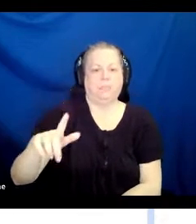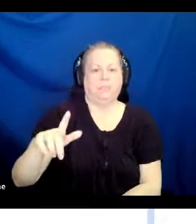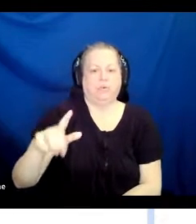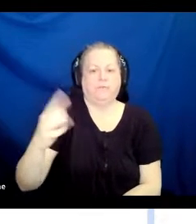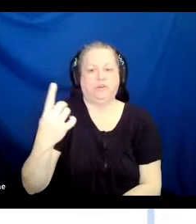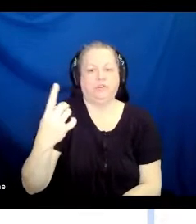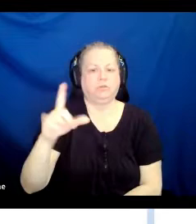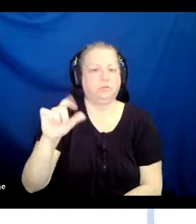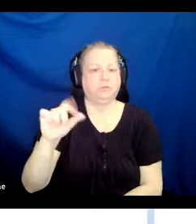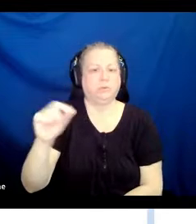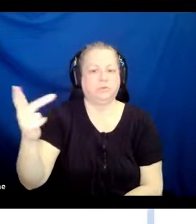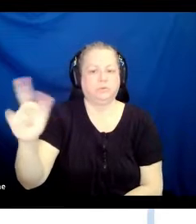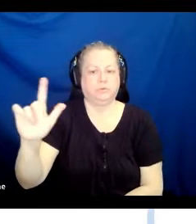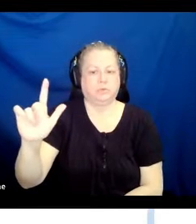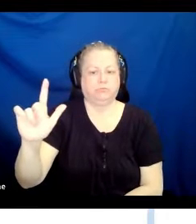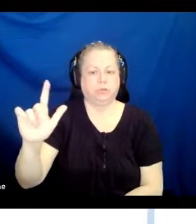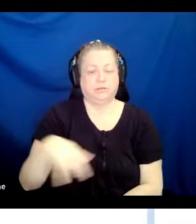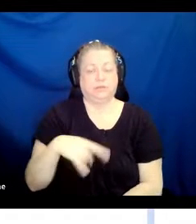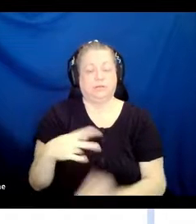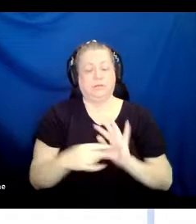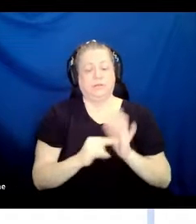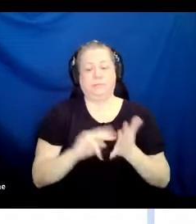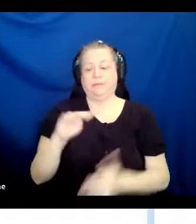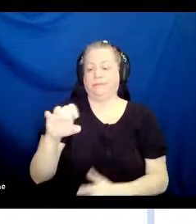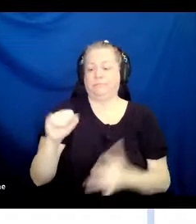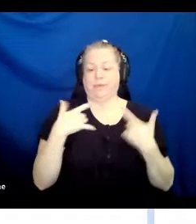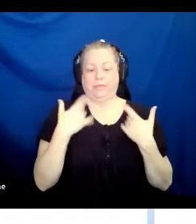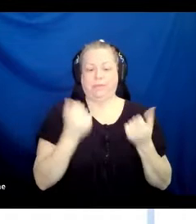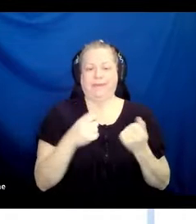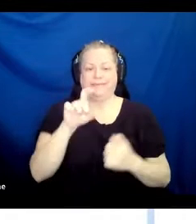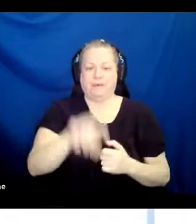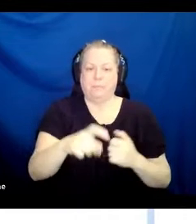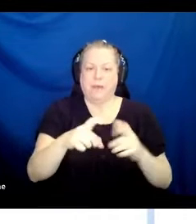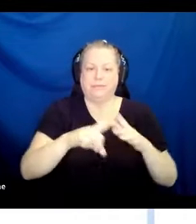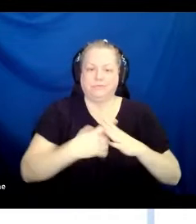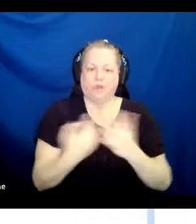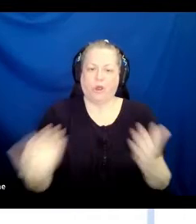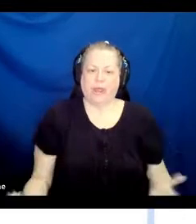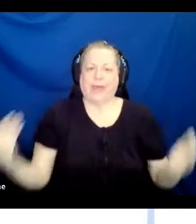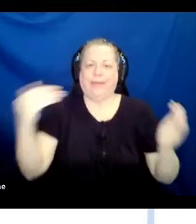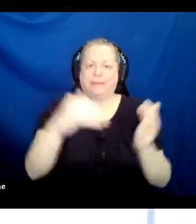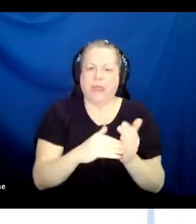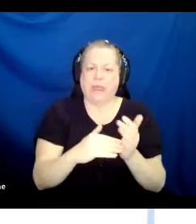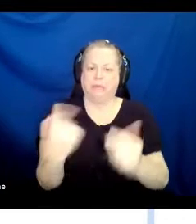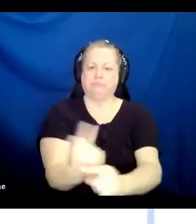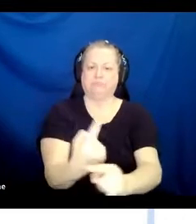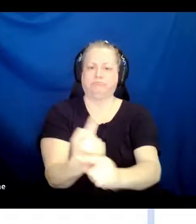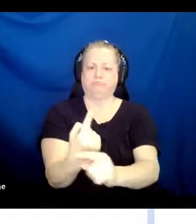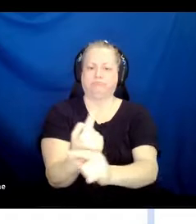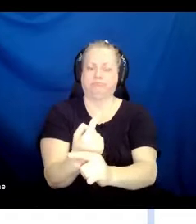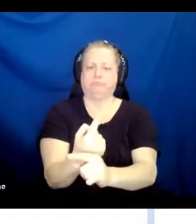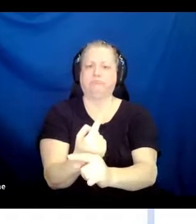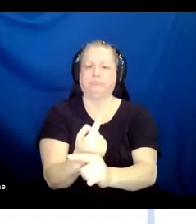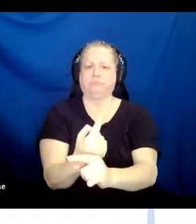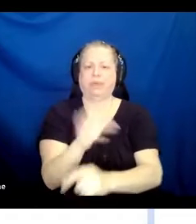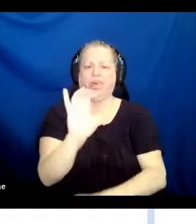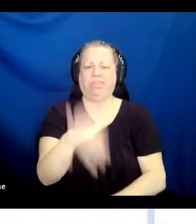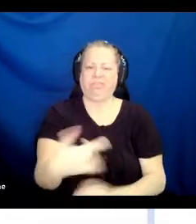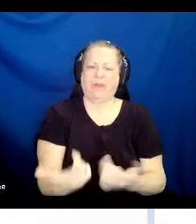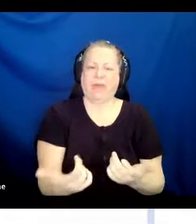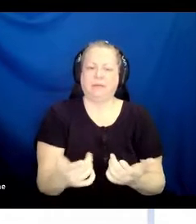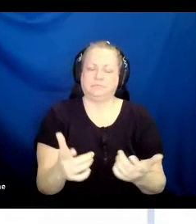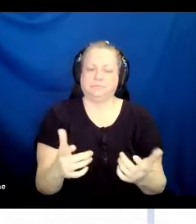is restarting our standard eligibility renewal process. All of our members will